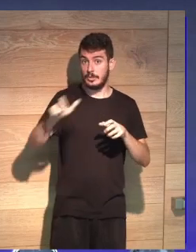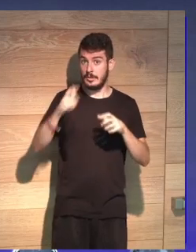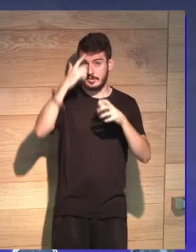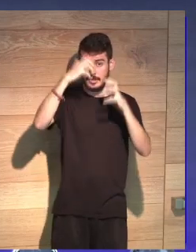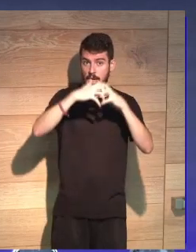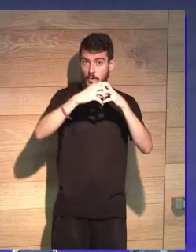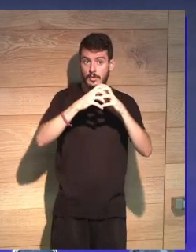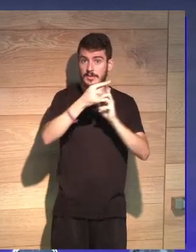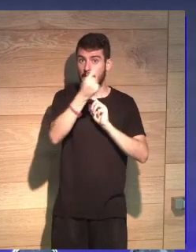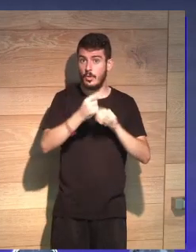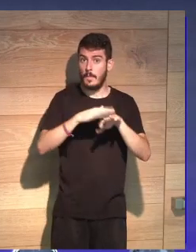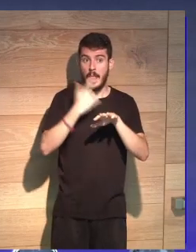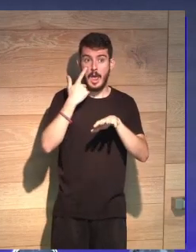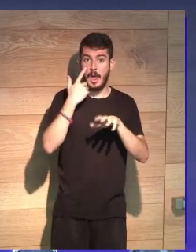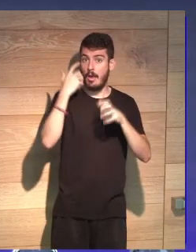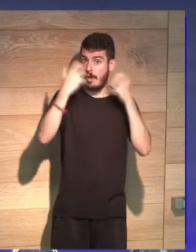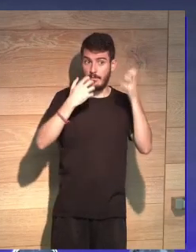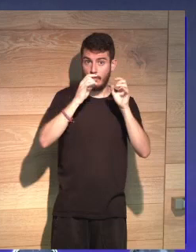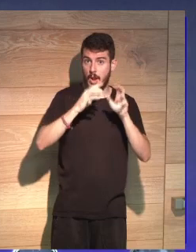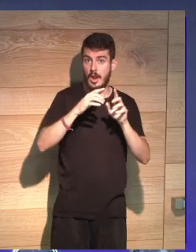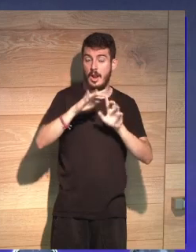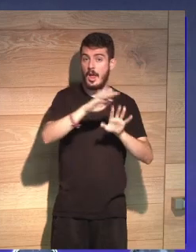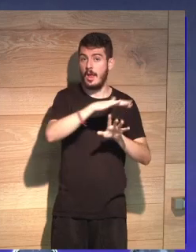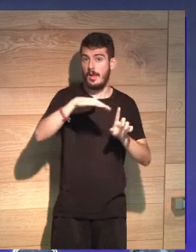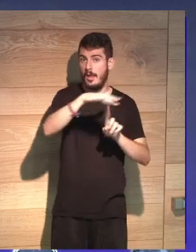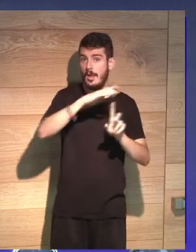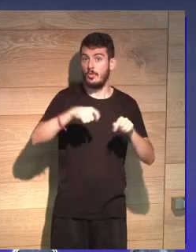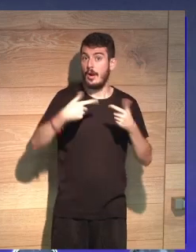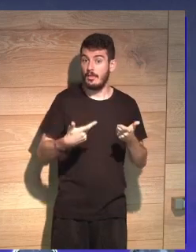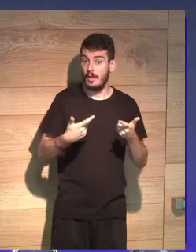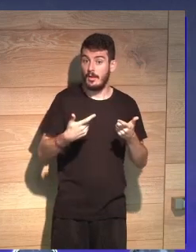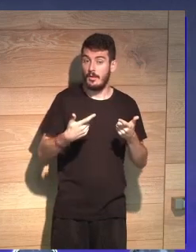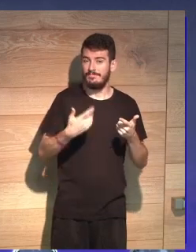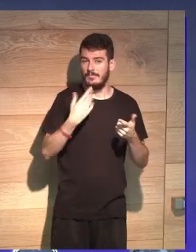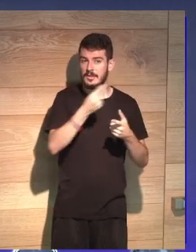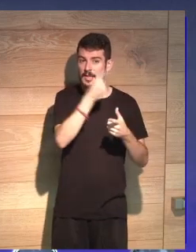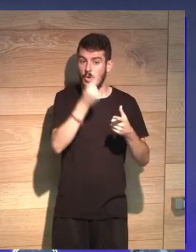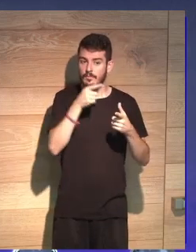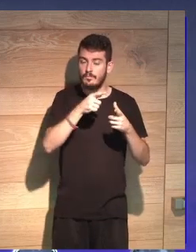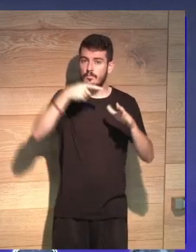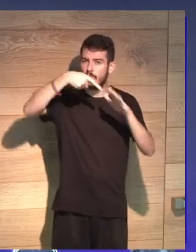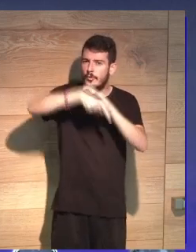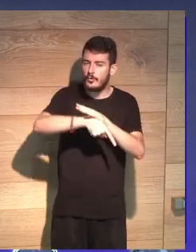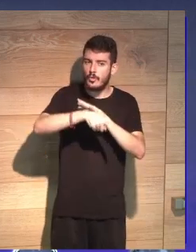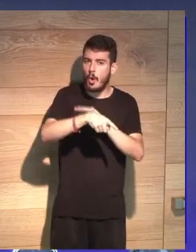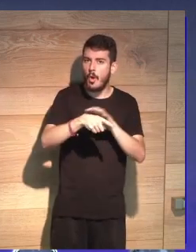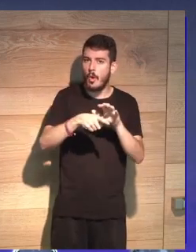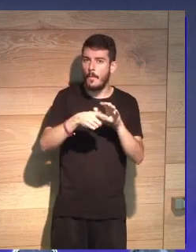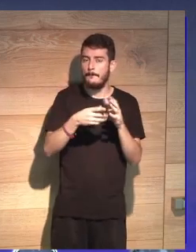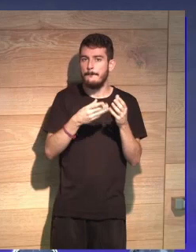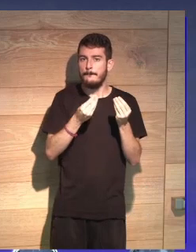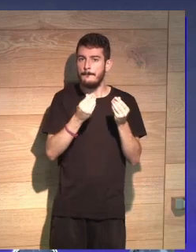understand why I'm interested in video games. Our brains are designed for us to live in nature, and